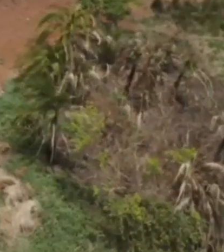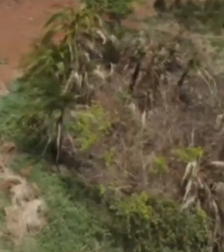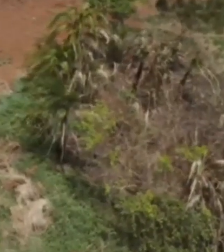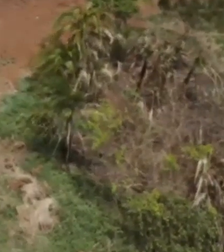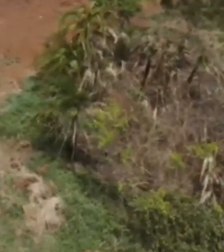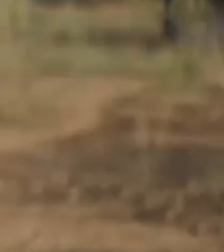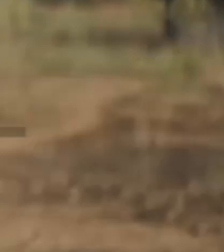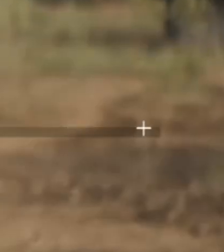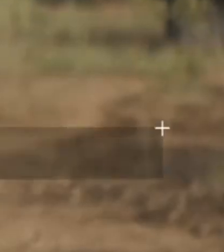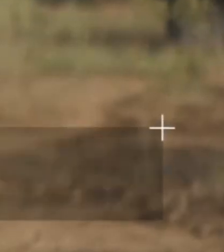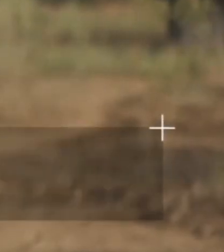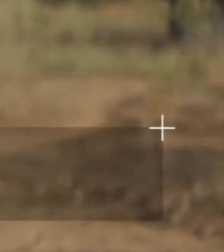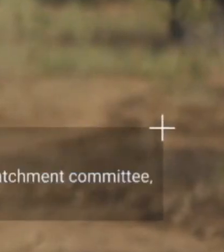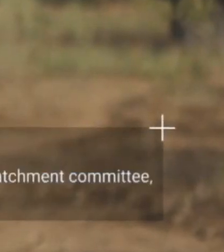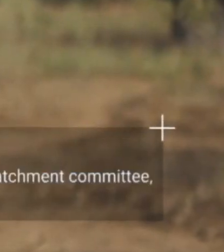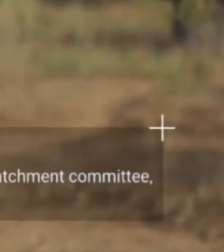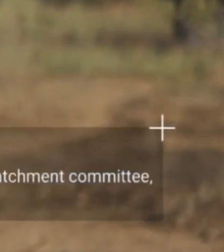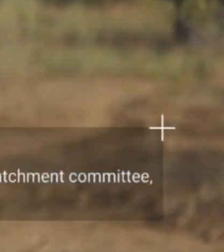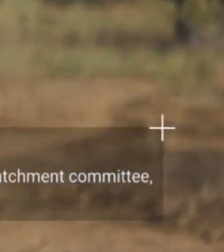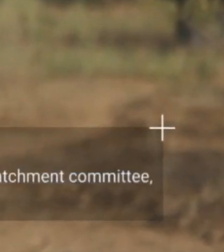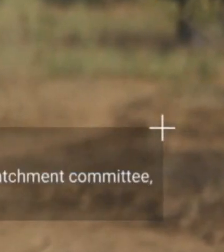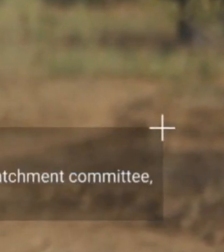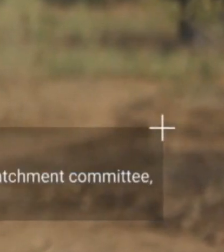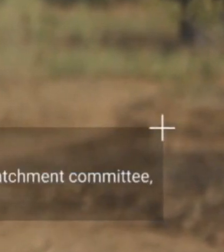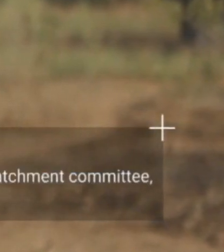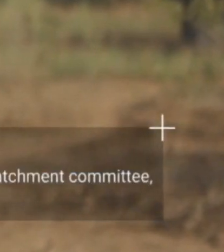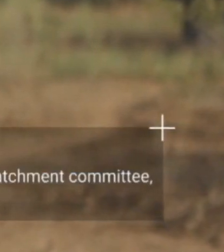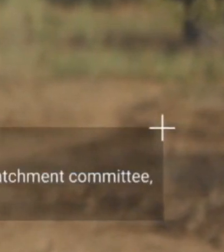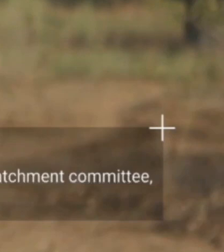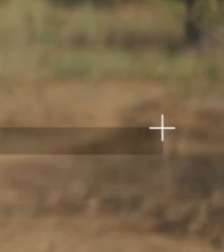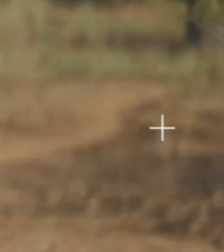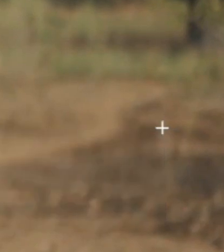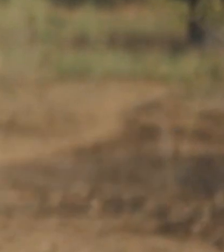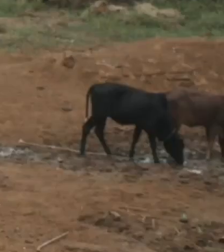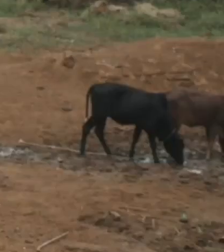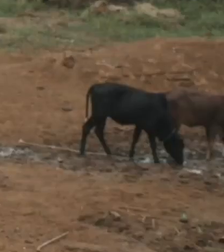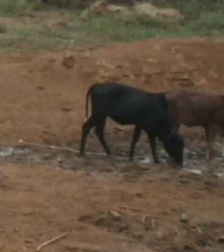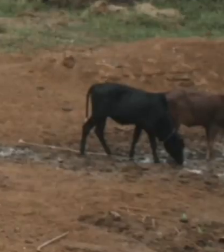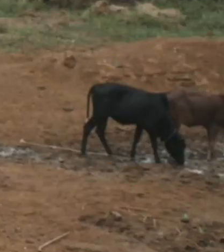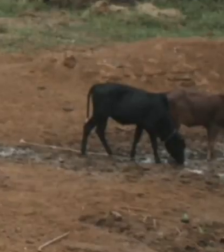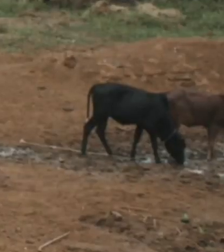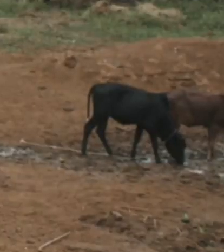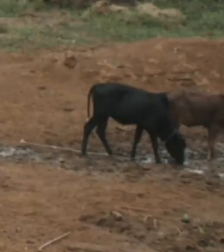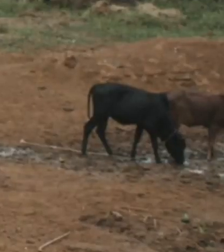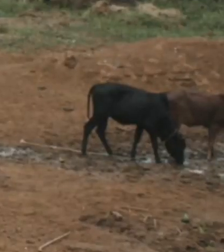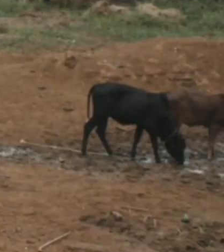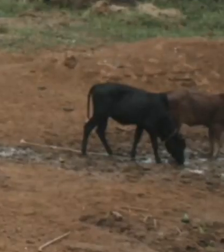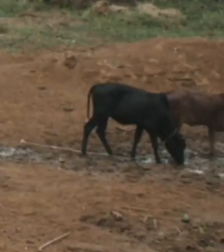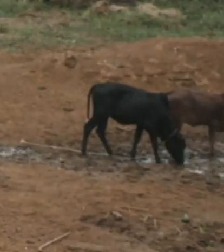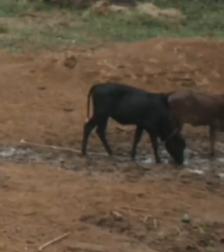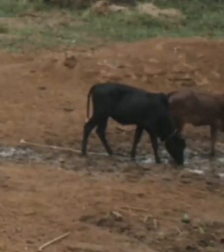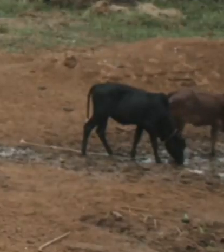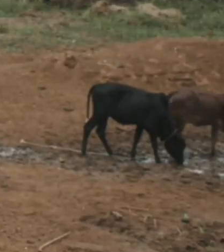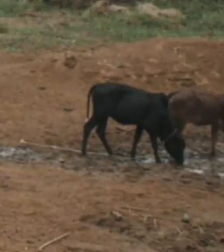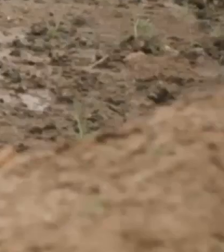People from here are now encroaching in the wetlands because of two things. One is